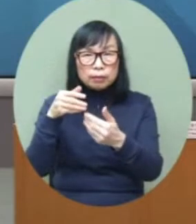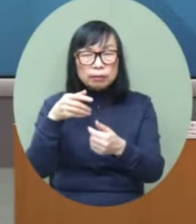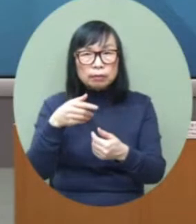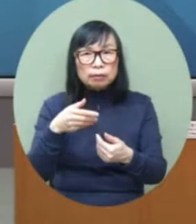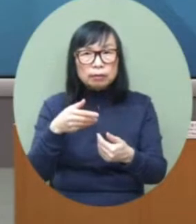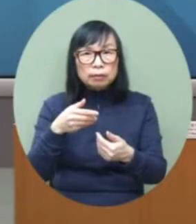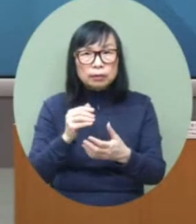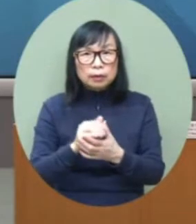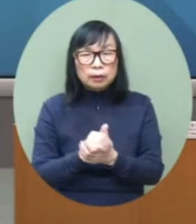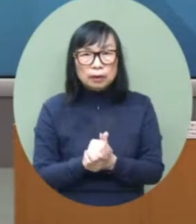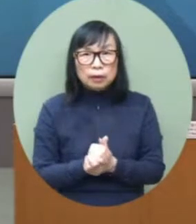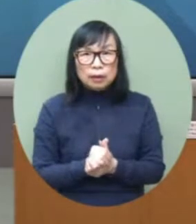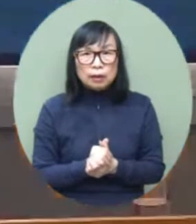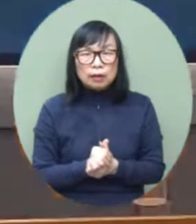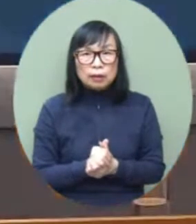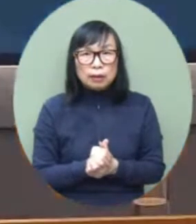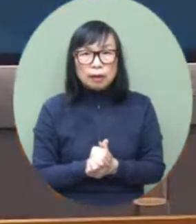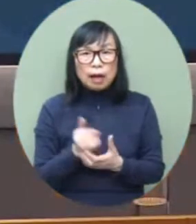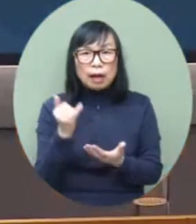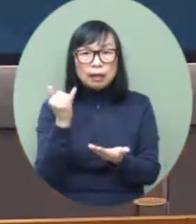Kong,